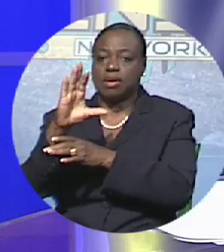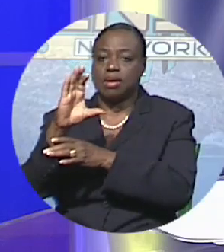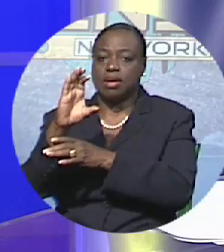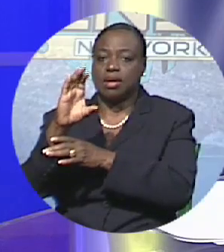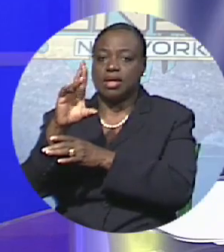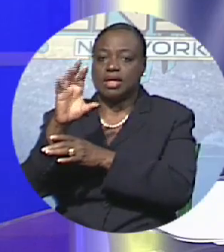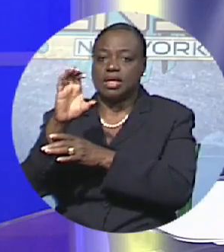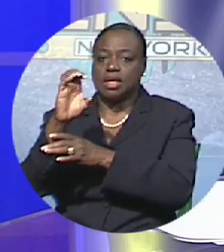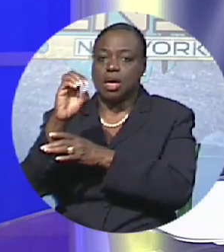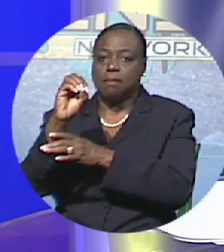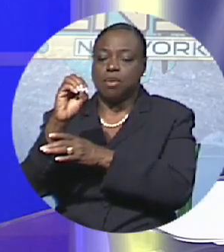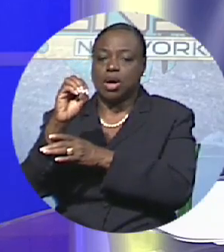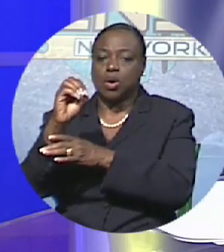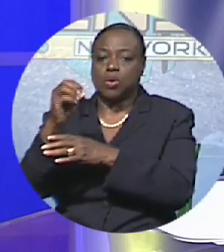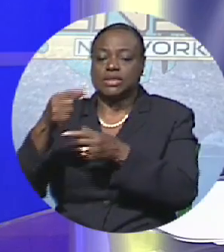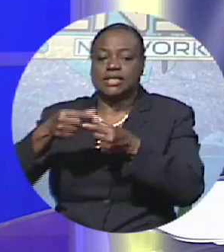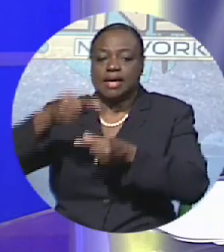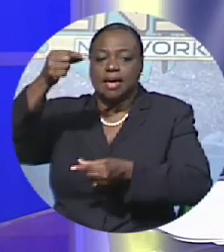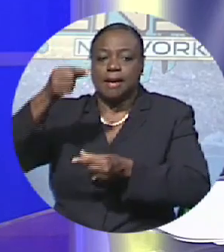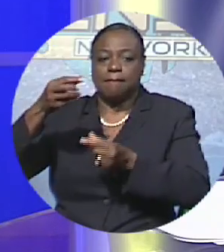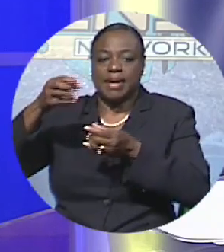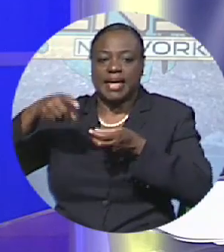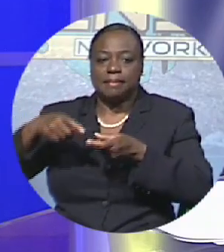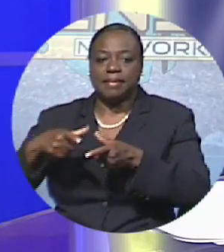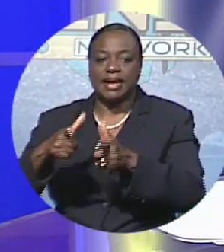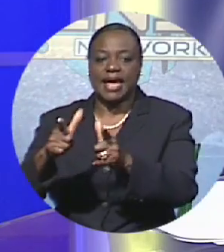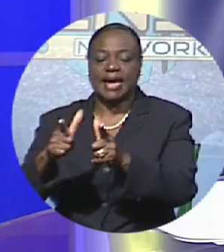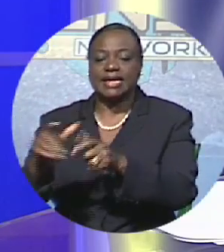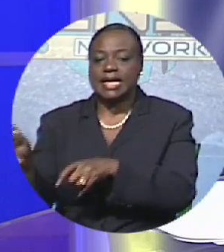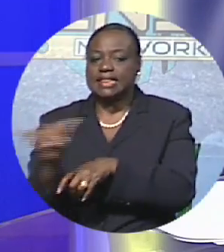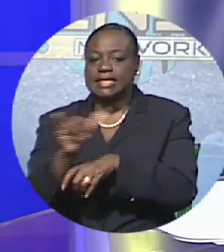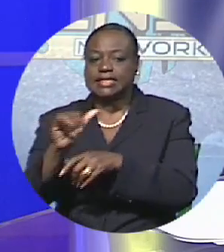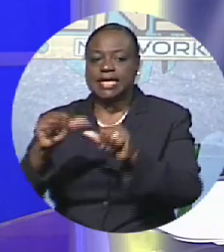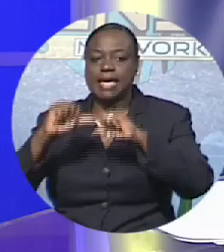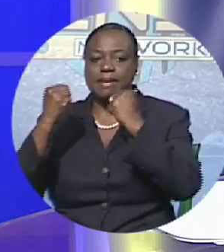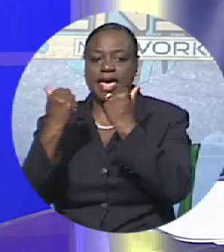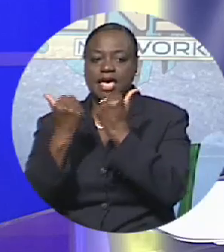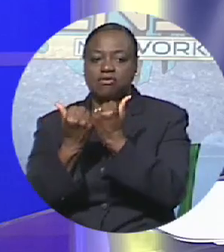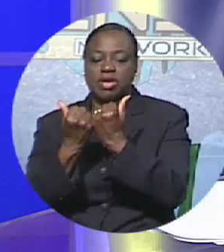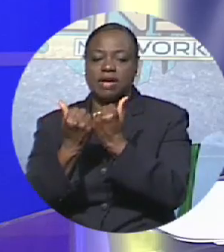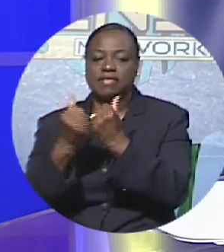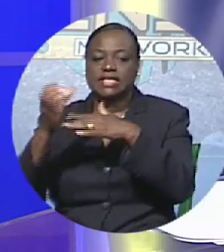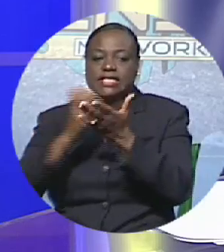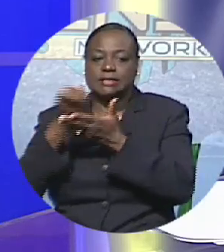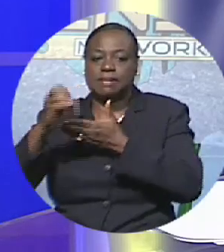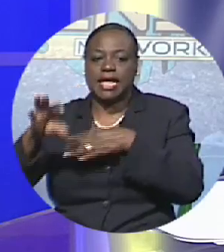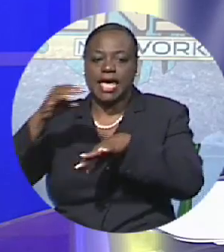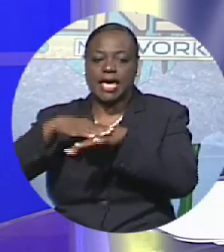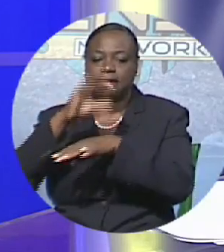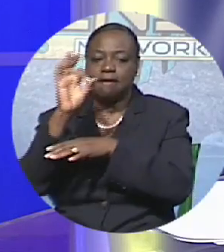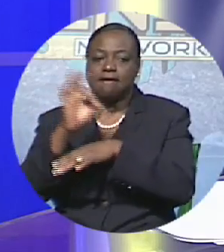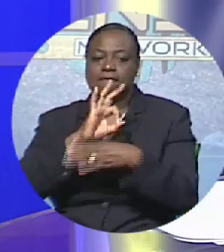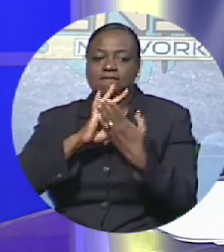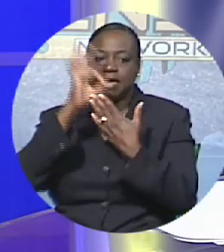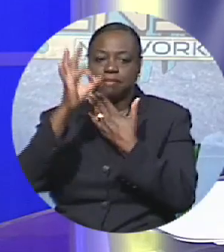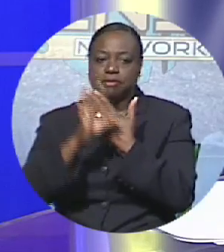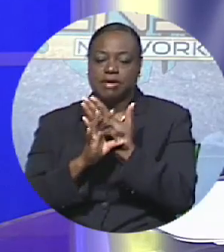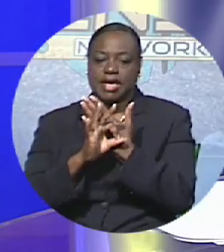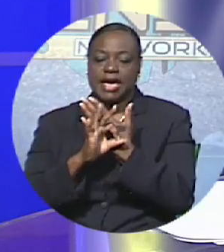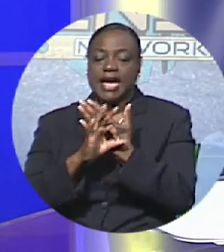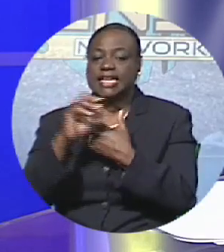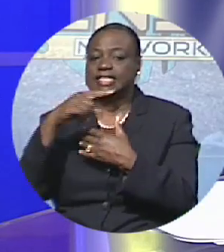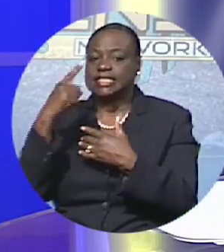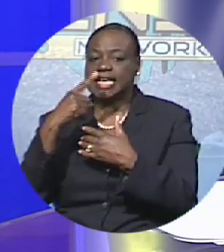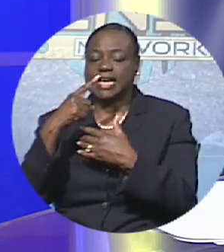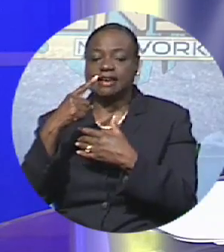a jetty. Officials confirmed this is the same area of the last sighting of oil in February and that the source of that last oil spill has not